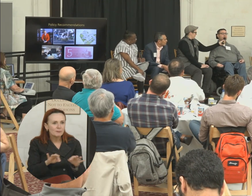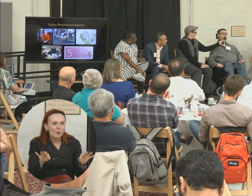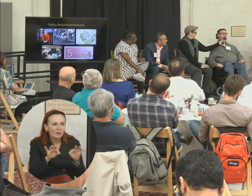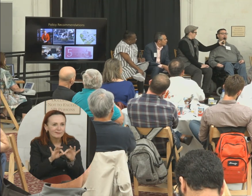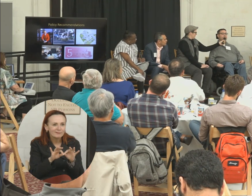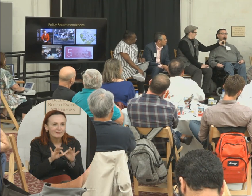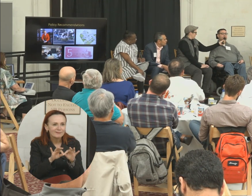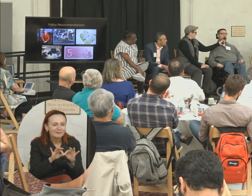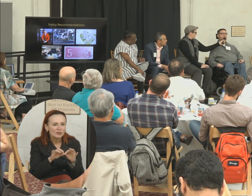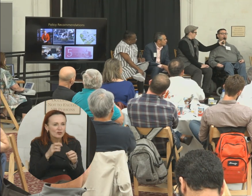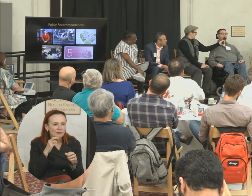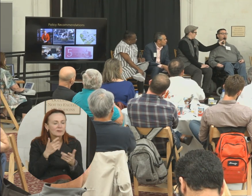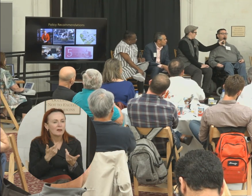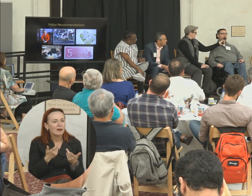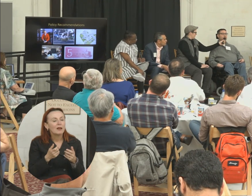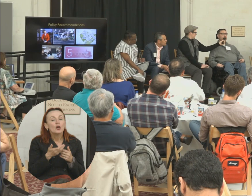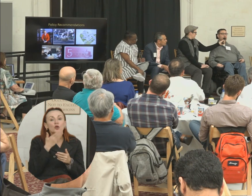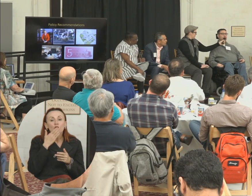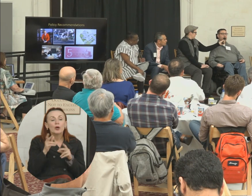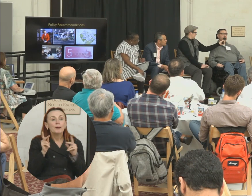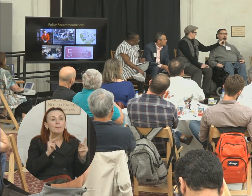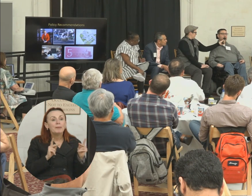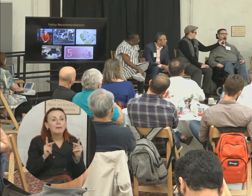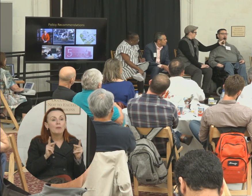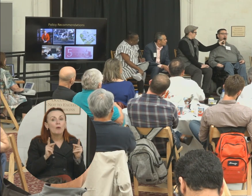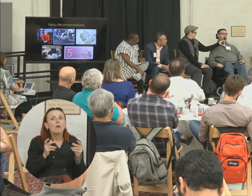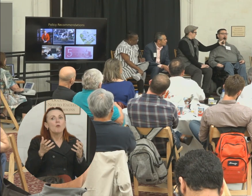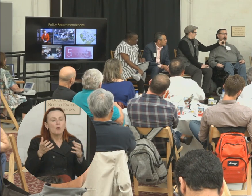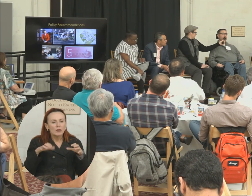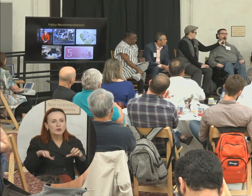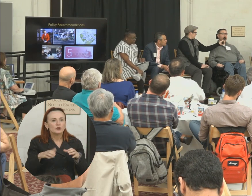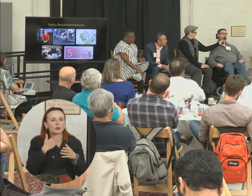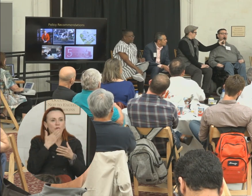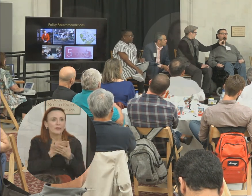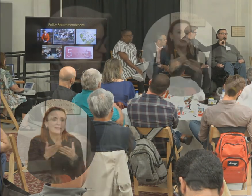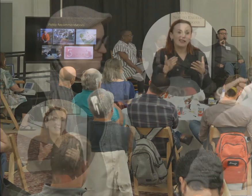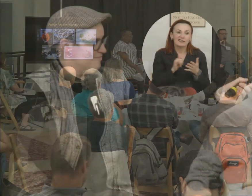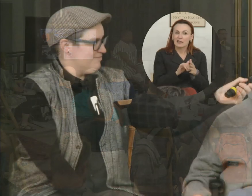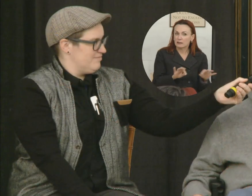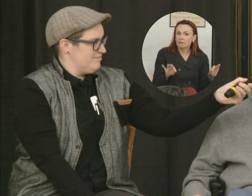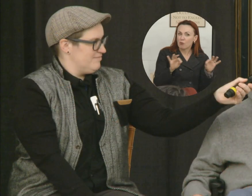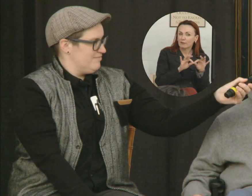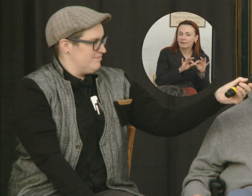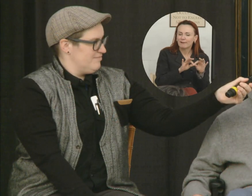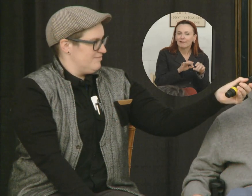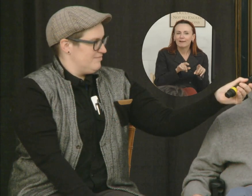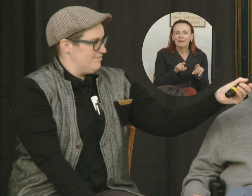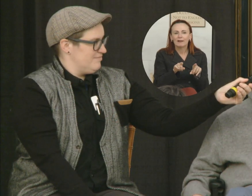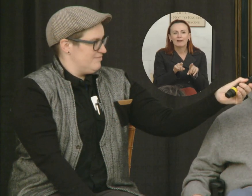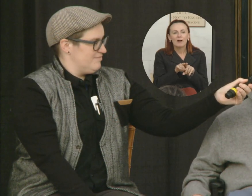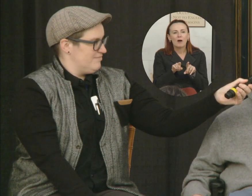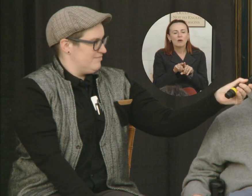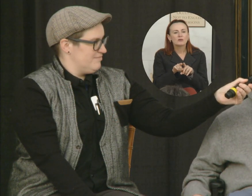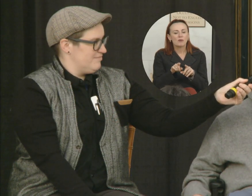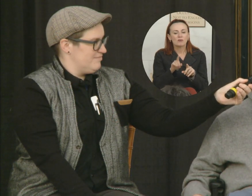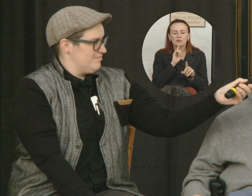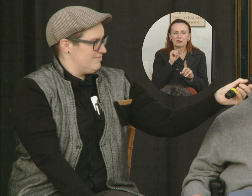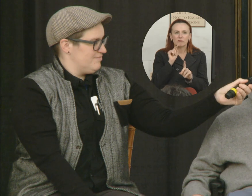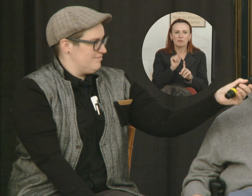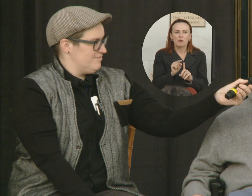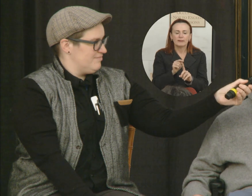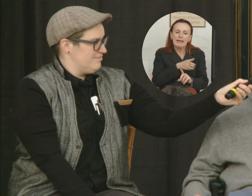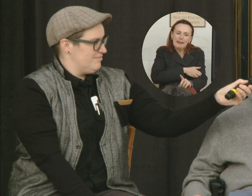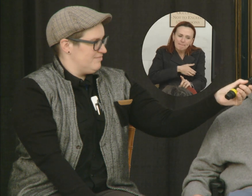that it's good people wanting to do good things, but oftentimes it's on us to empower